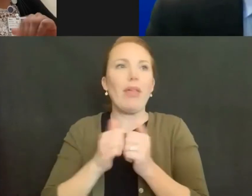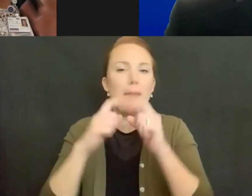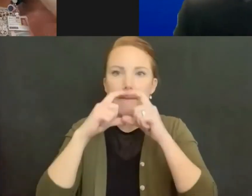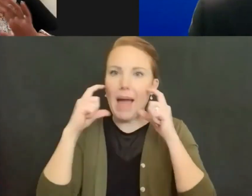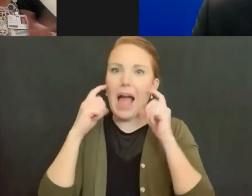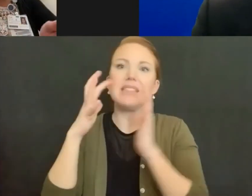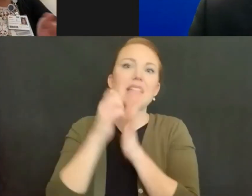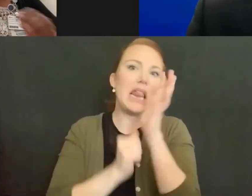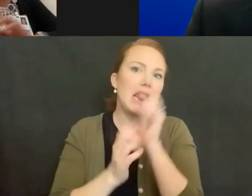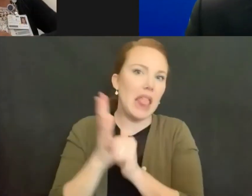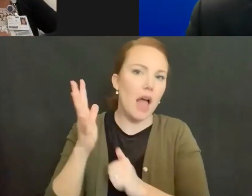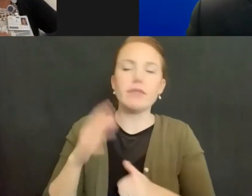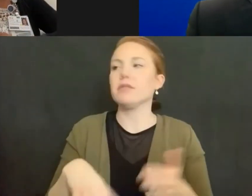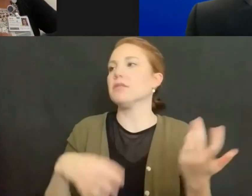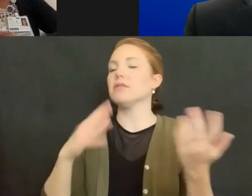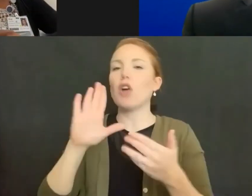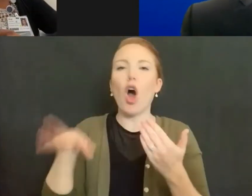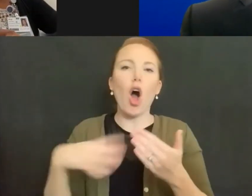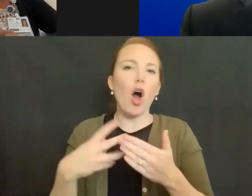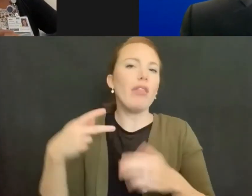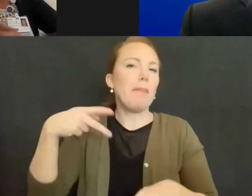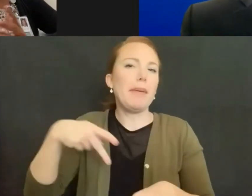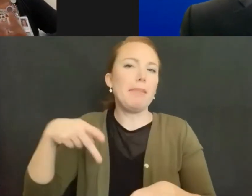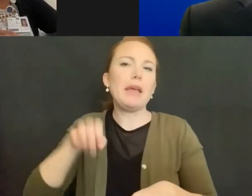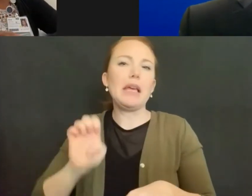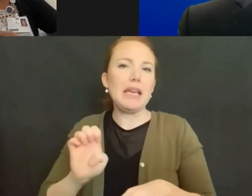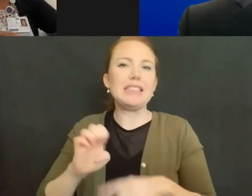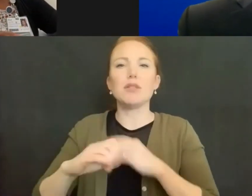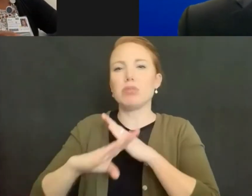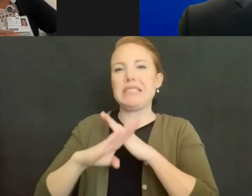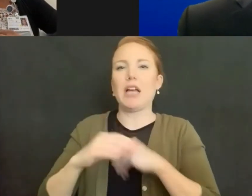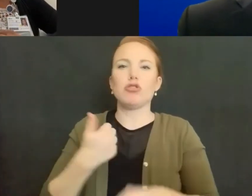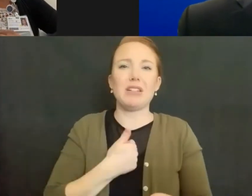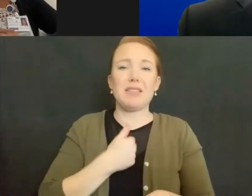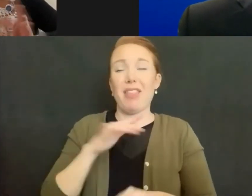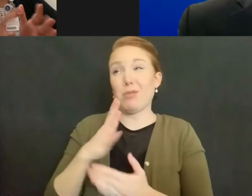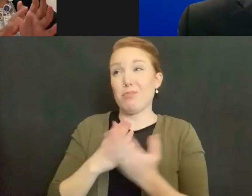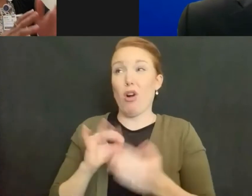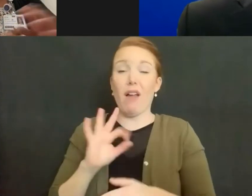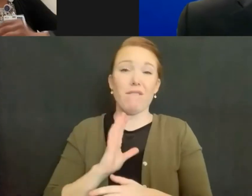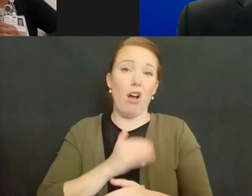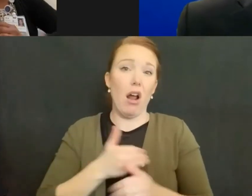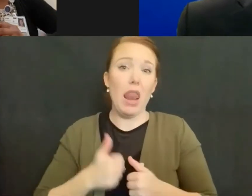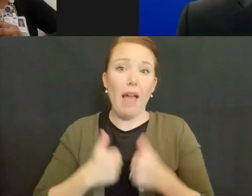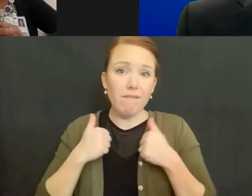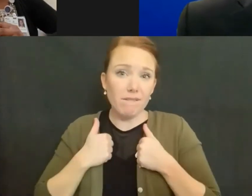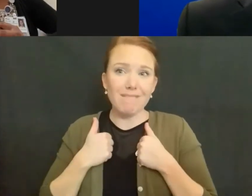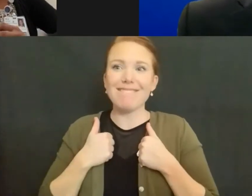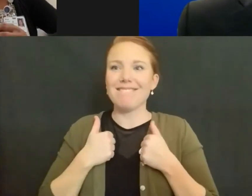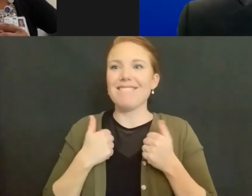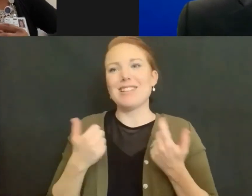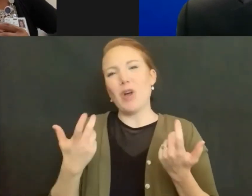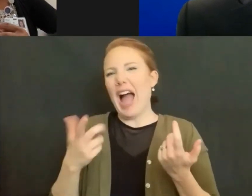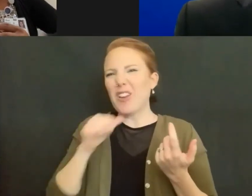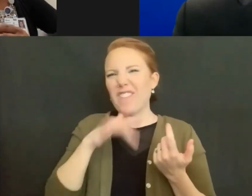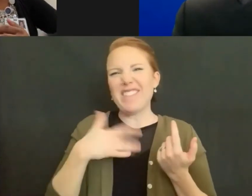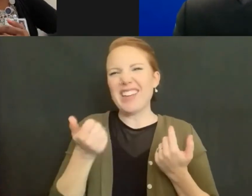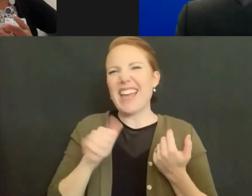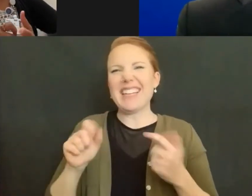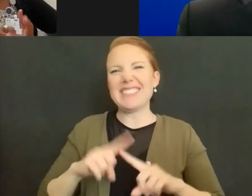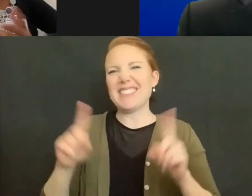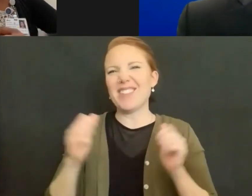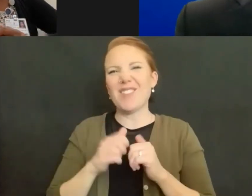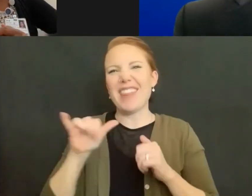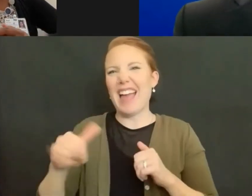gloves, wearing all the PPEs, That makes that sense. was part of our life. So that way I don't feel any difference other than we are having a little